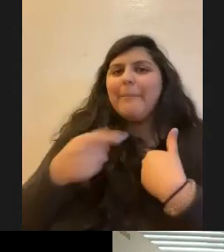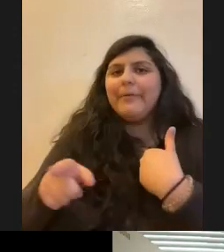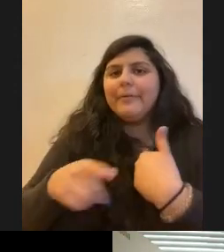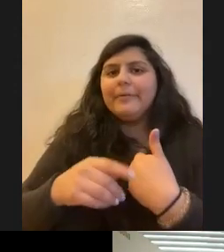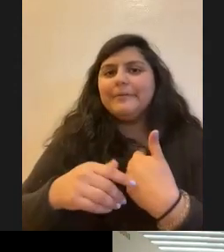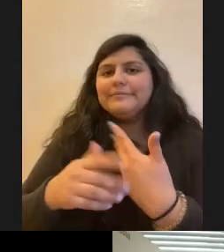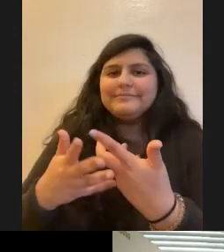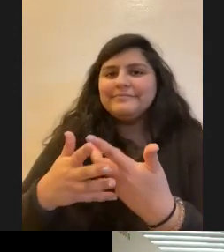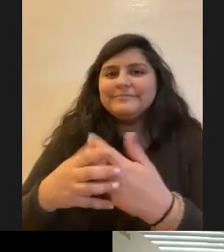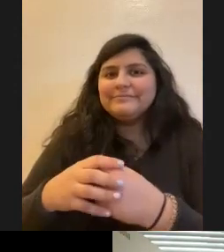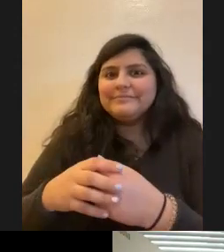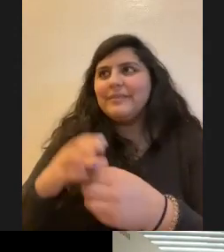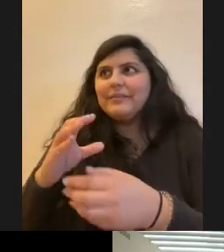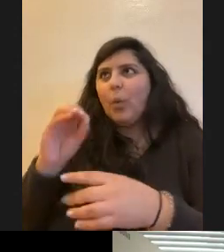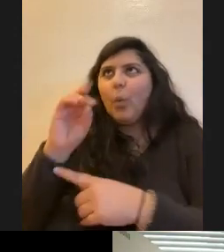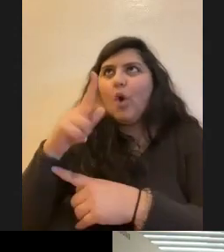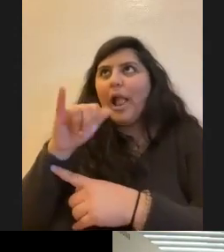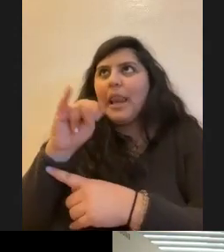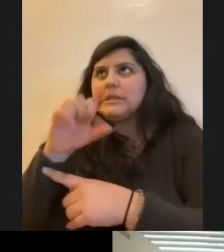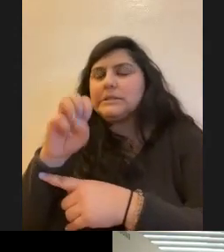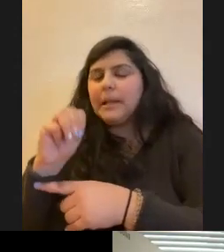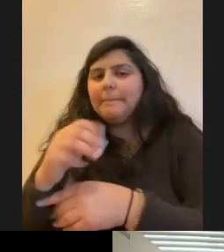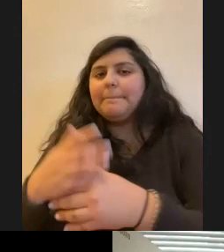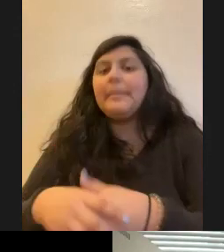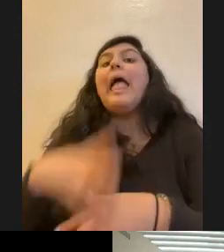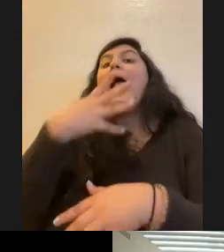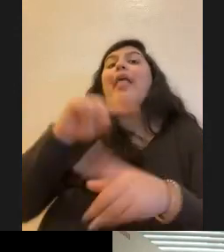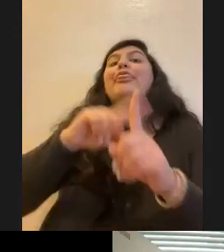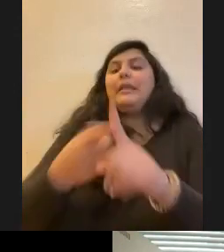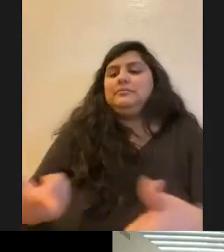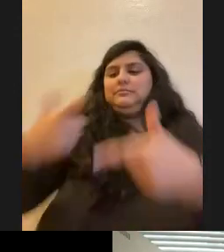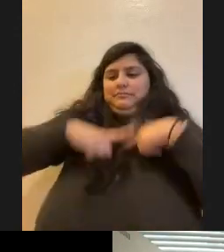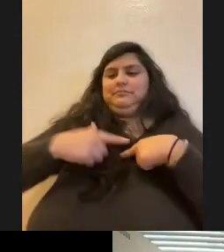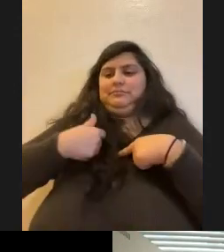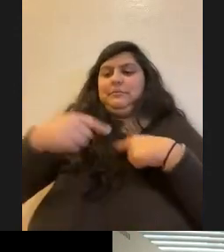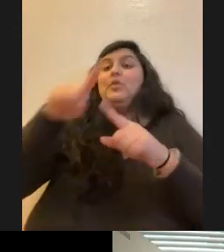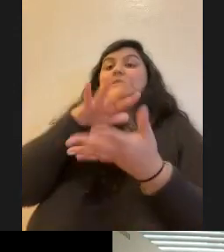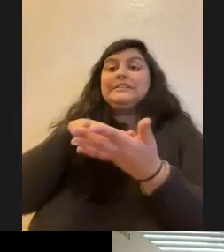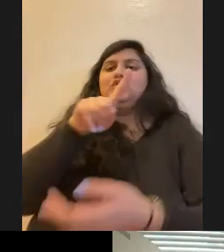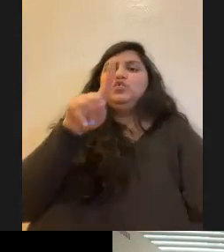plant-like organisms. Then there's us that do zooplankton.